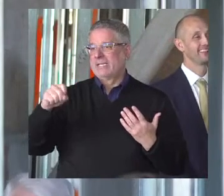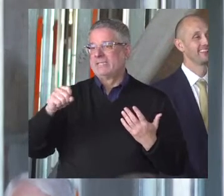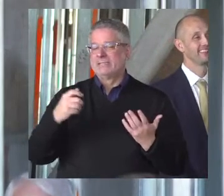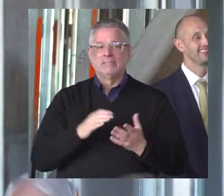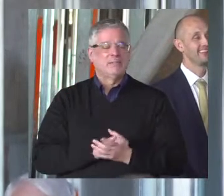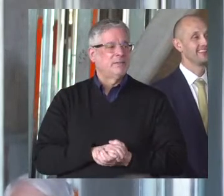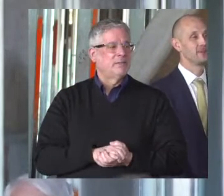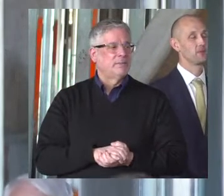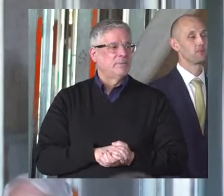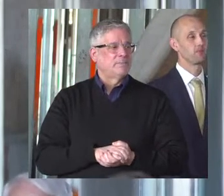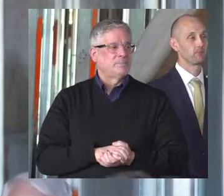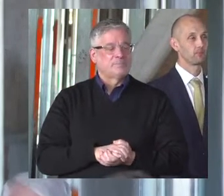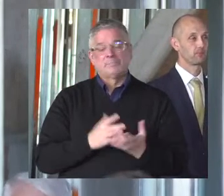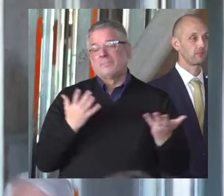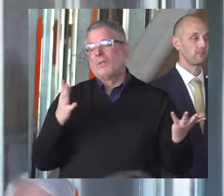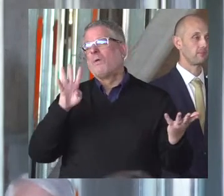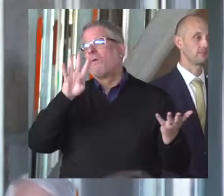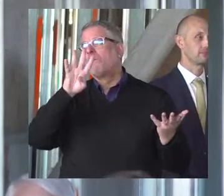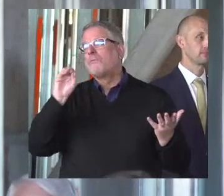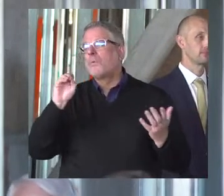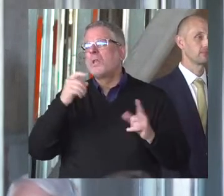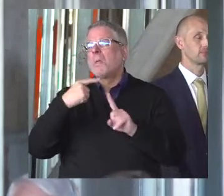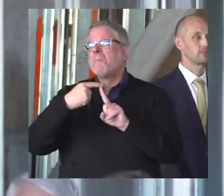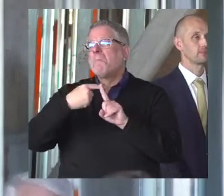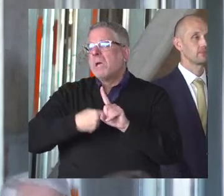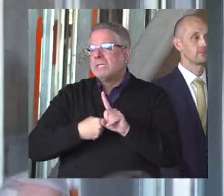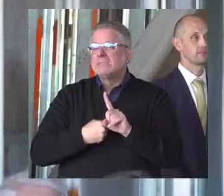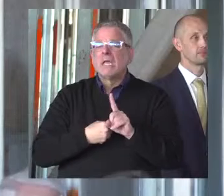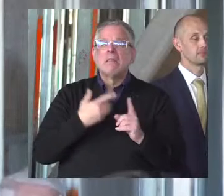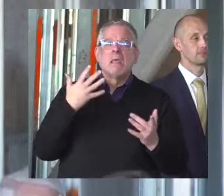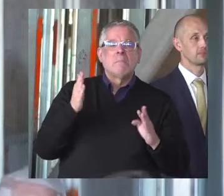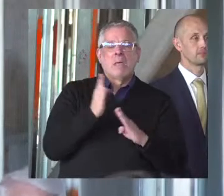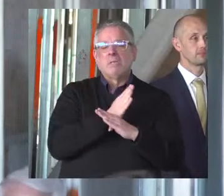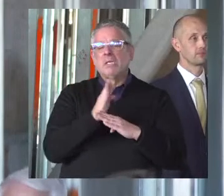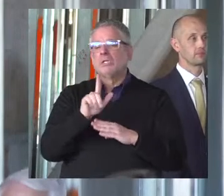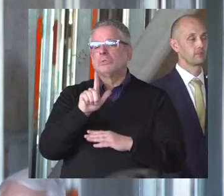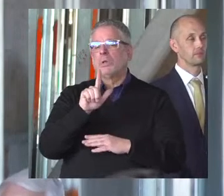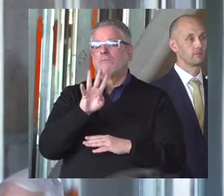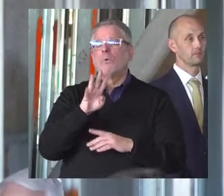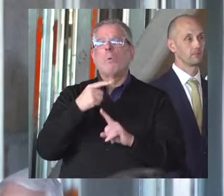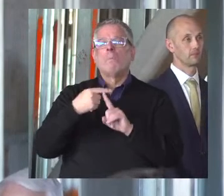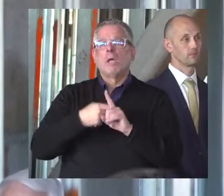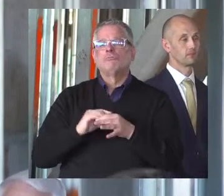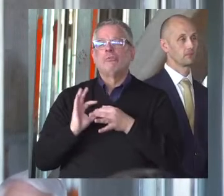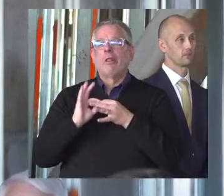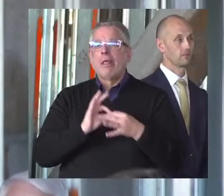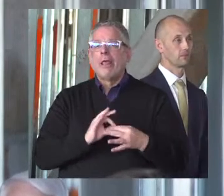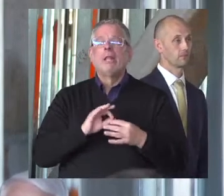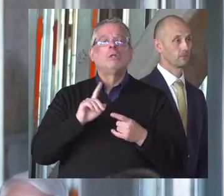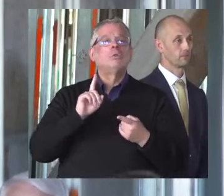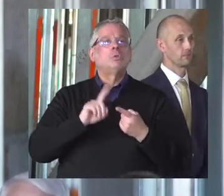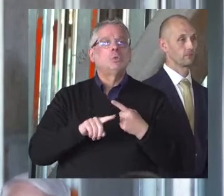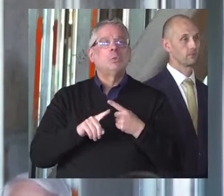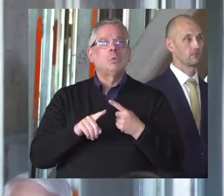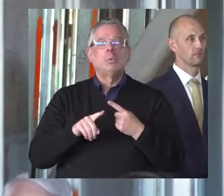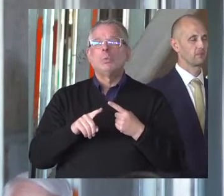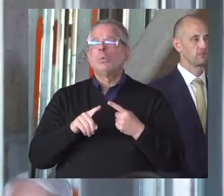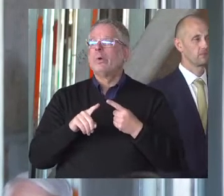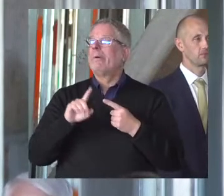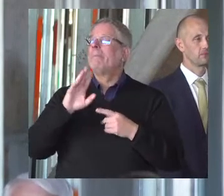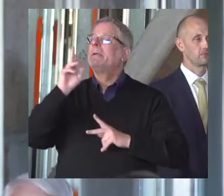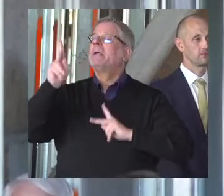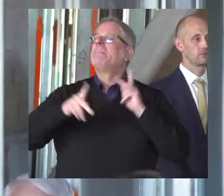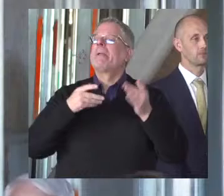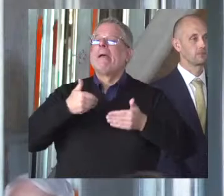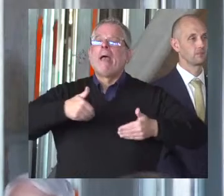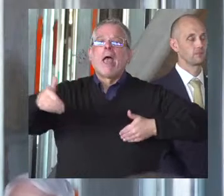matter. No, 40 months, and then we've got another 24-month period as it relates to bringing in all the talent. And again, this is all